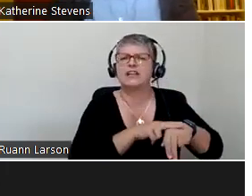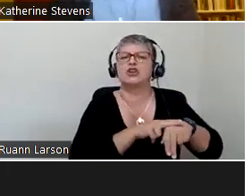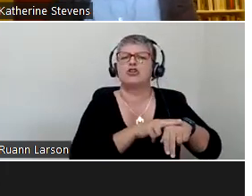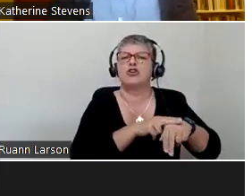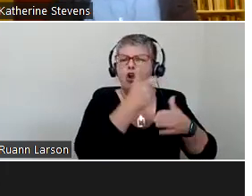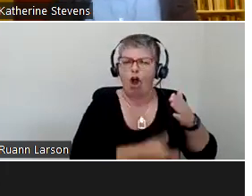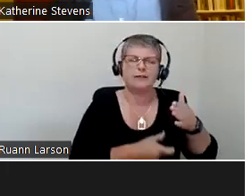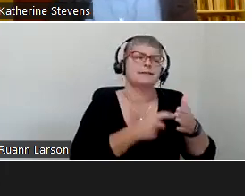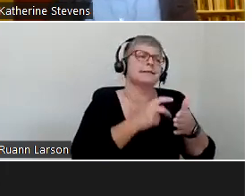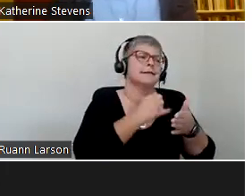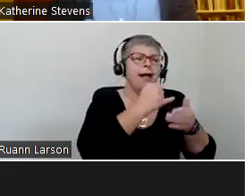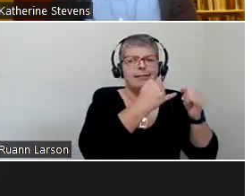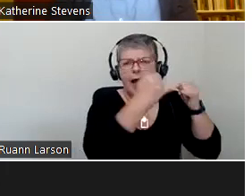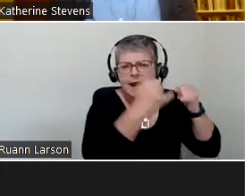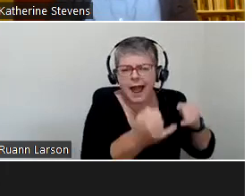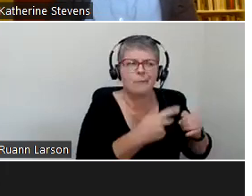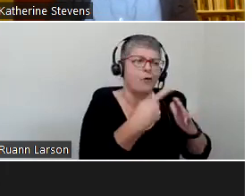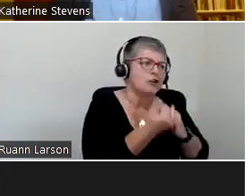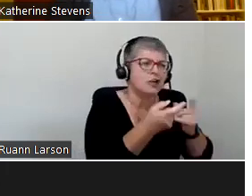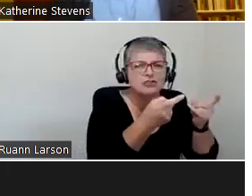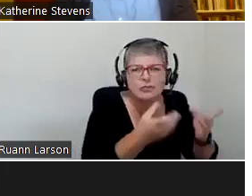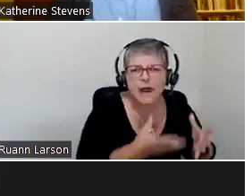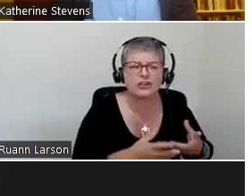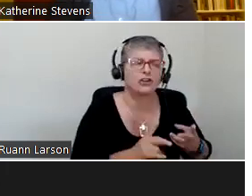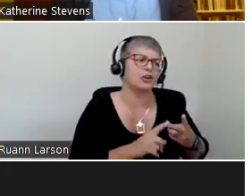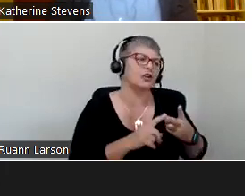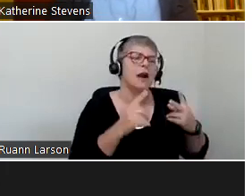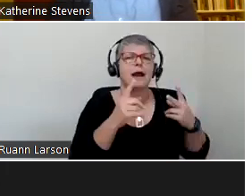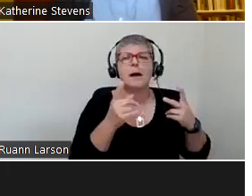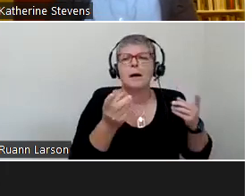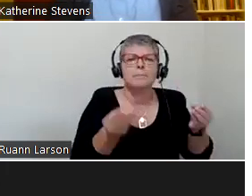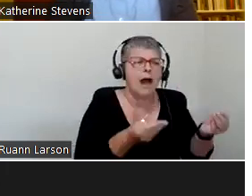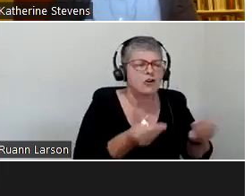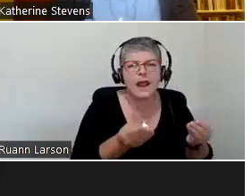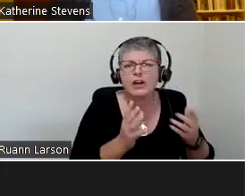like project directors and moderators, speakers,